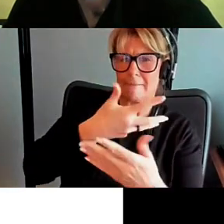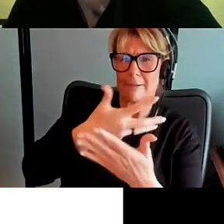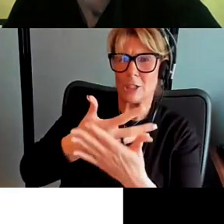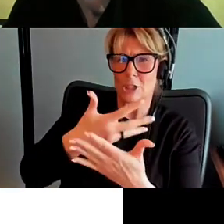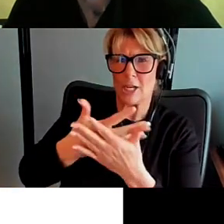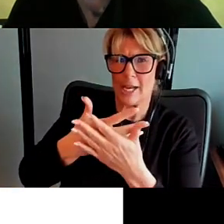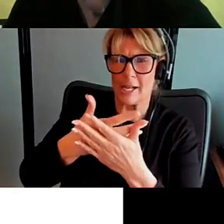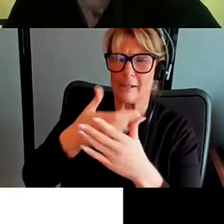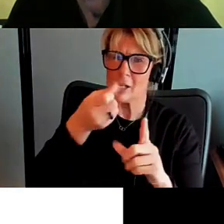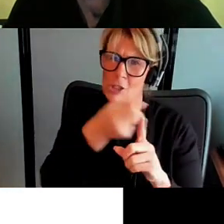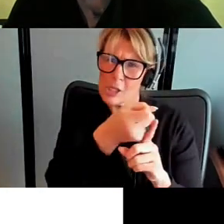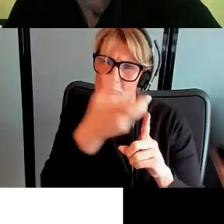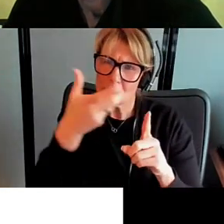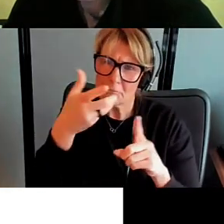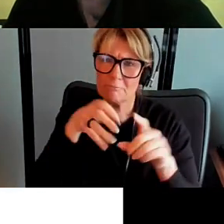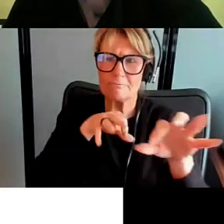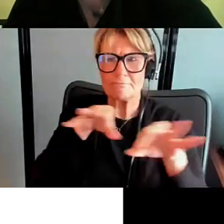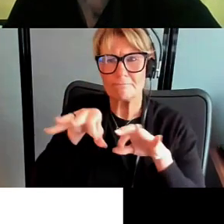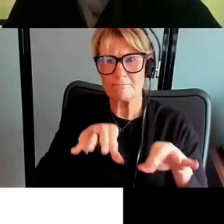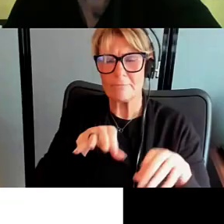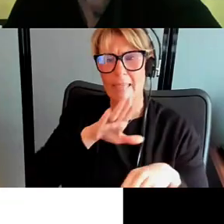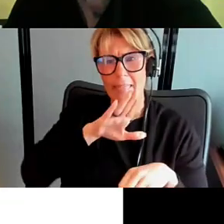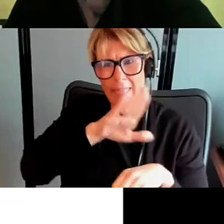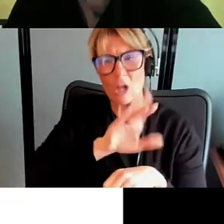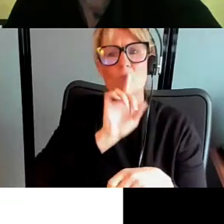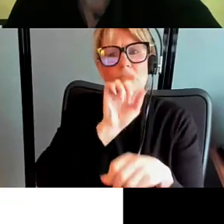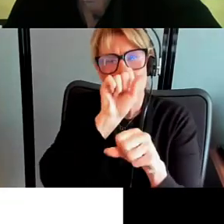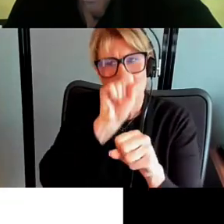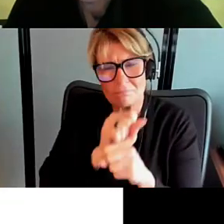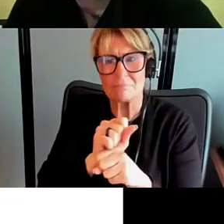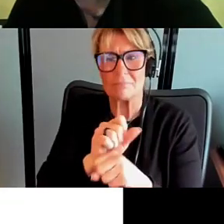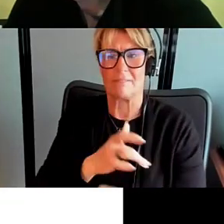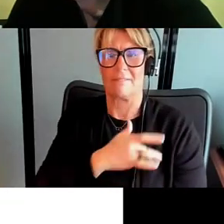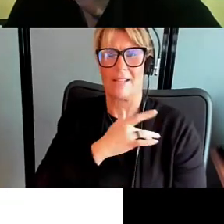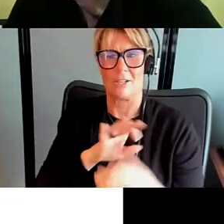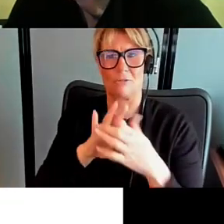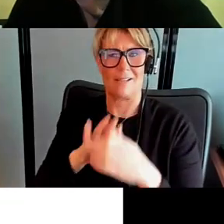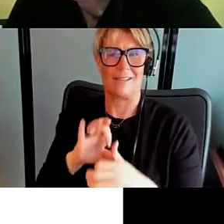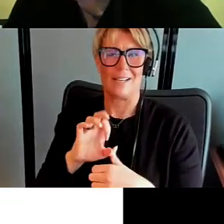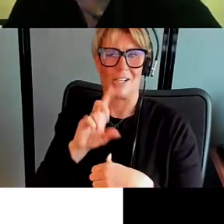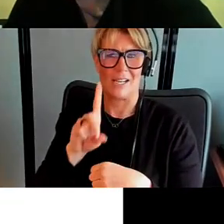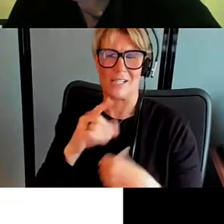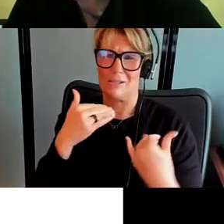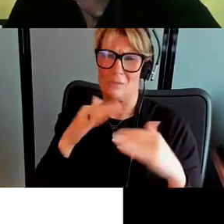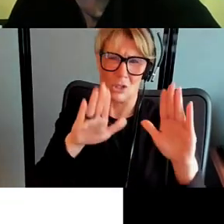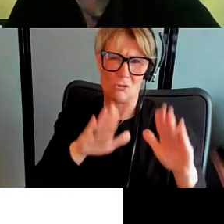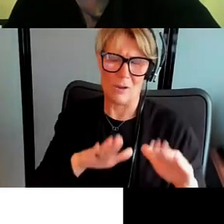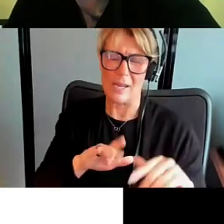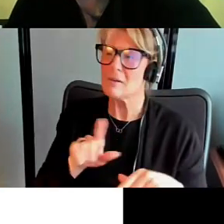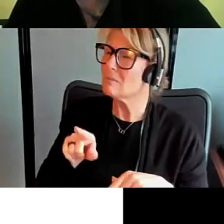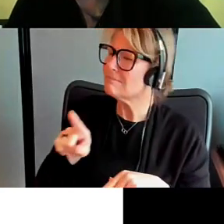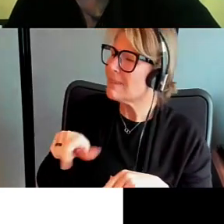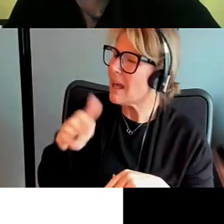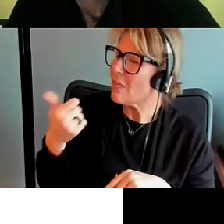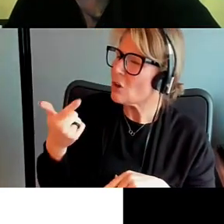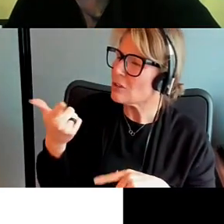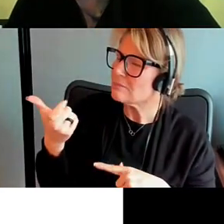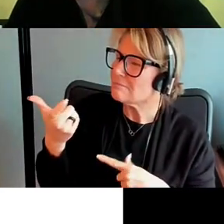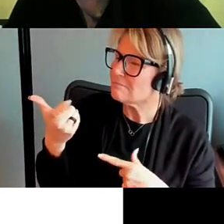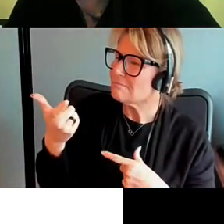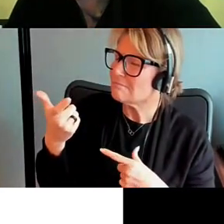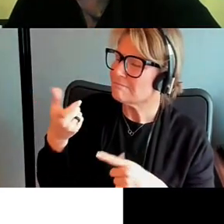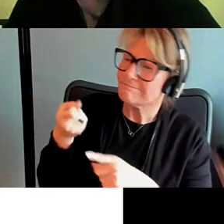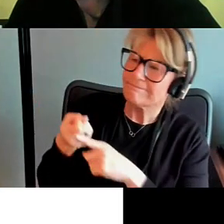facilities and what they feel about education. It was excellent. Amberine, what else stood out in your mind?